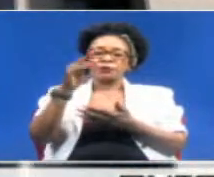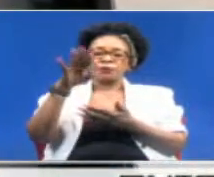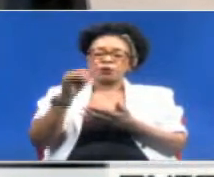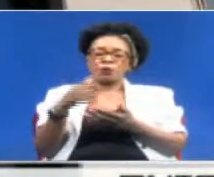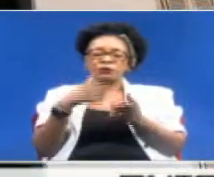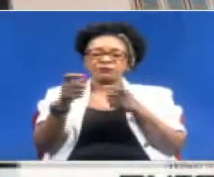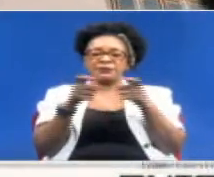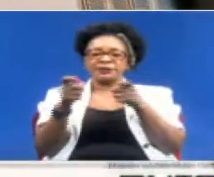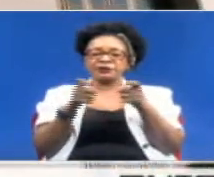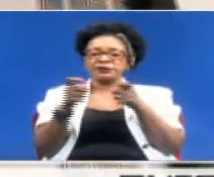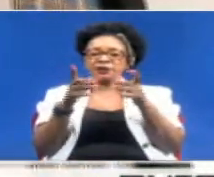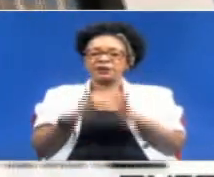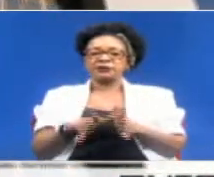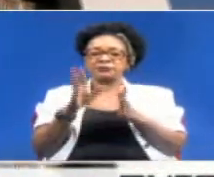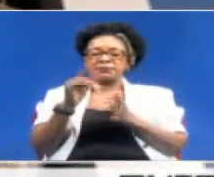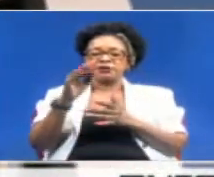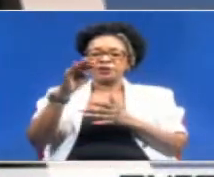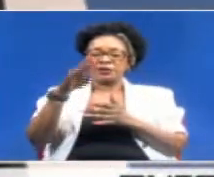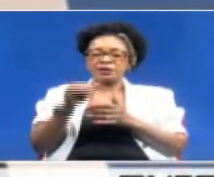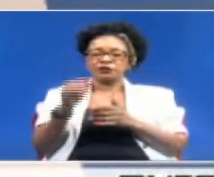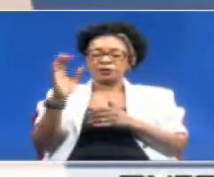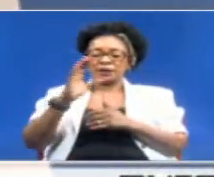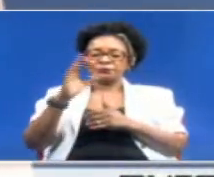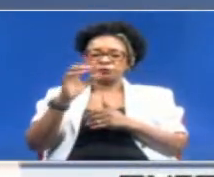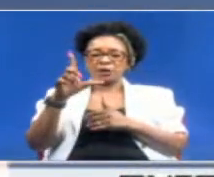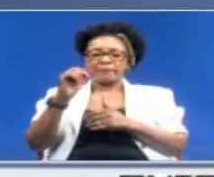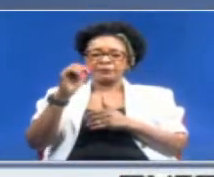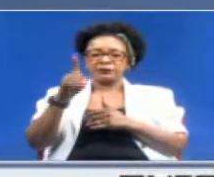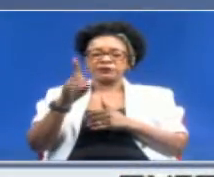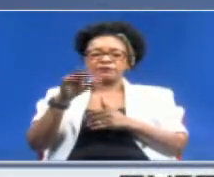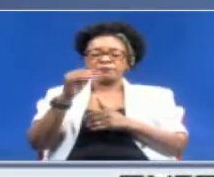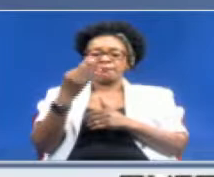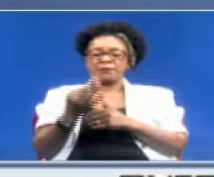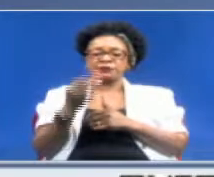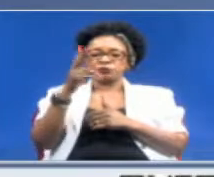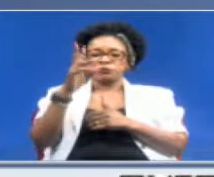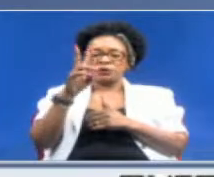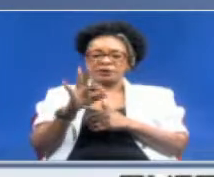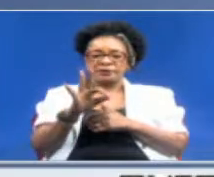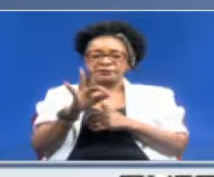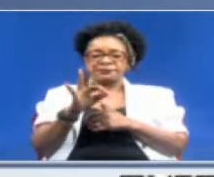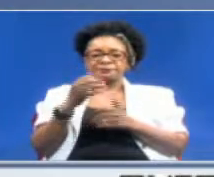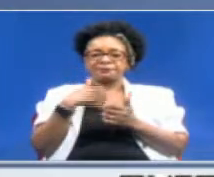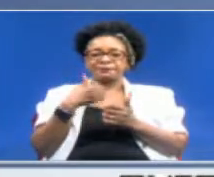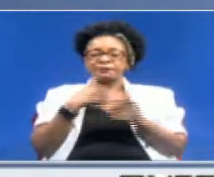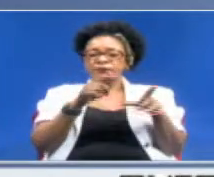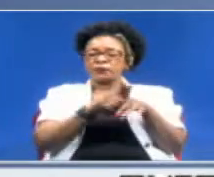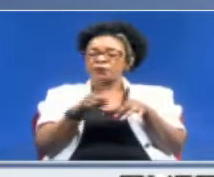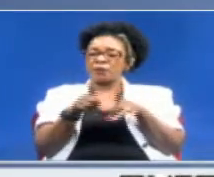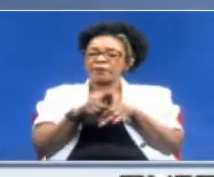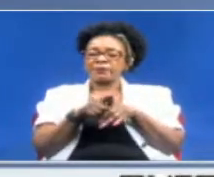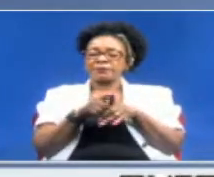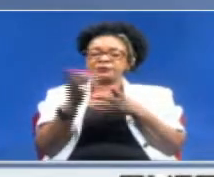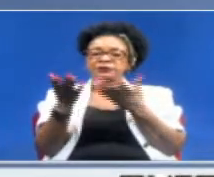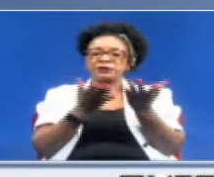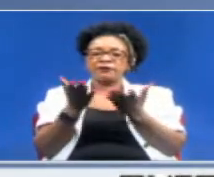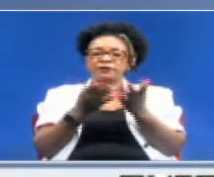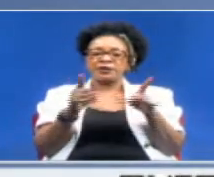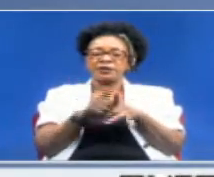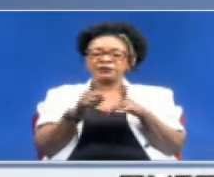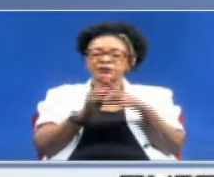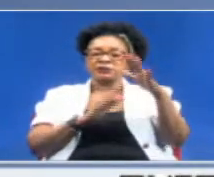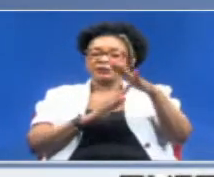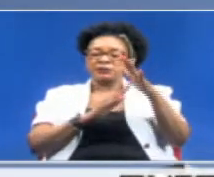managing director of Mirage Capital Limited since March 2023. He has also served previously as a senior partner